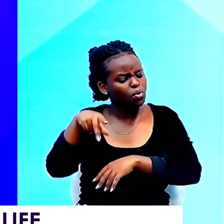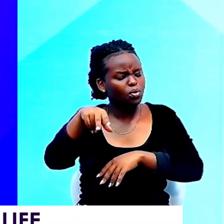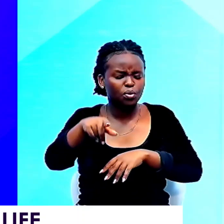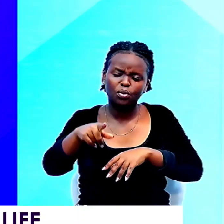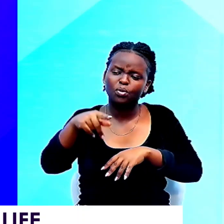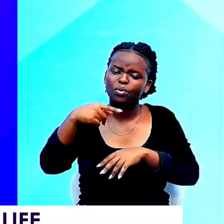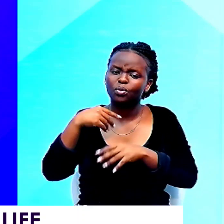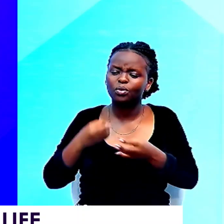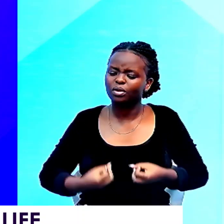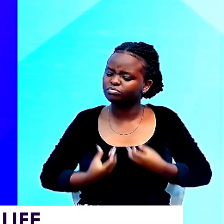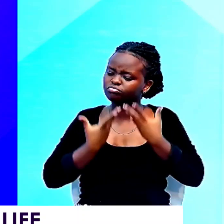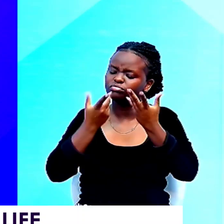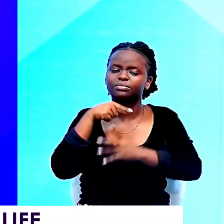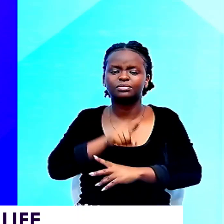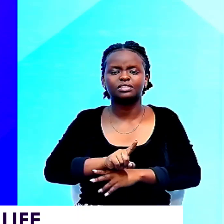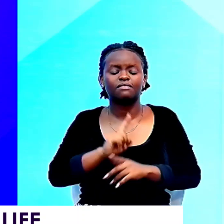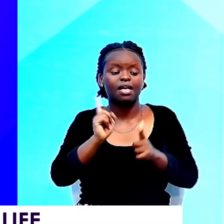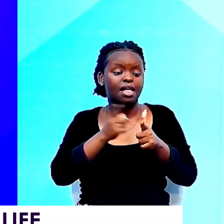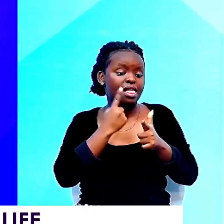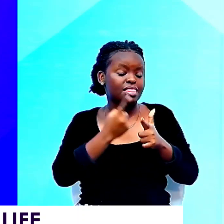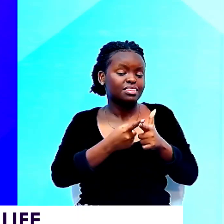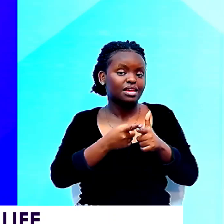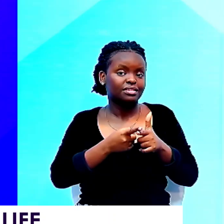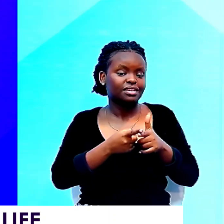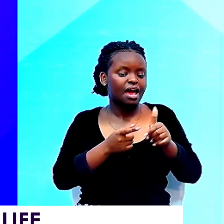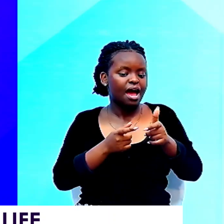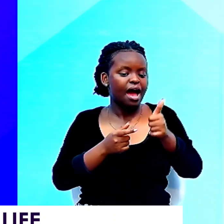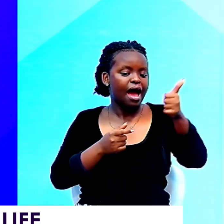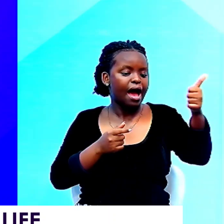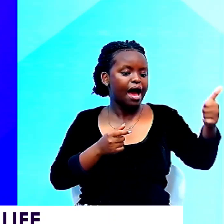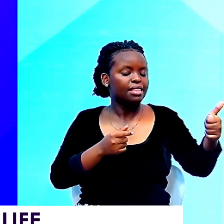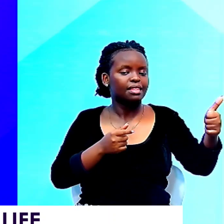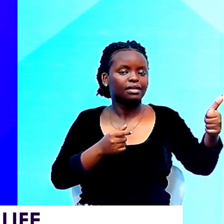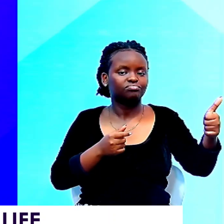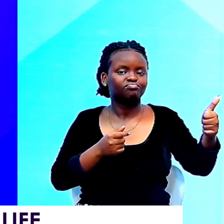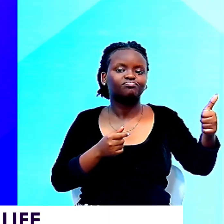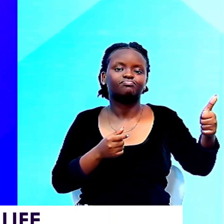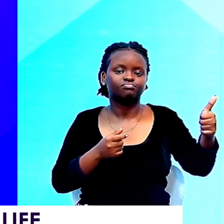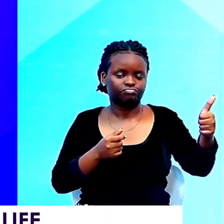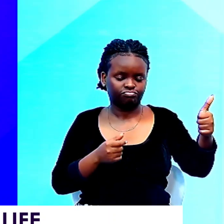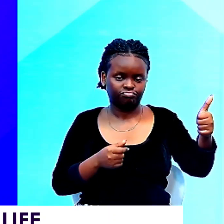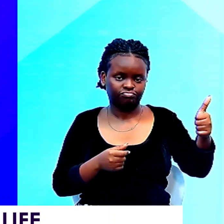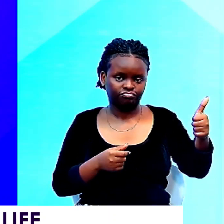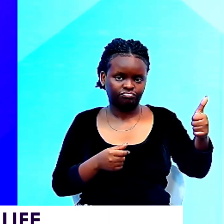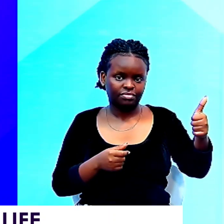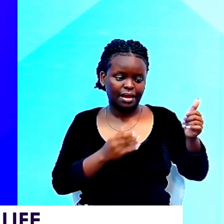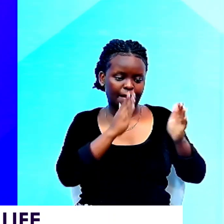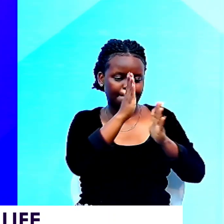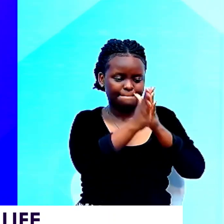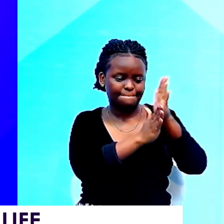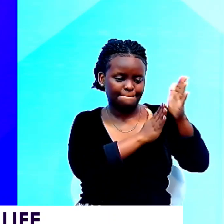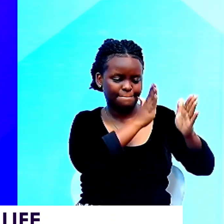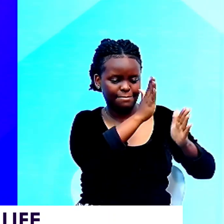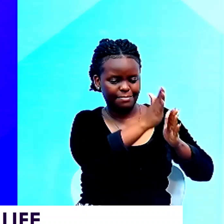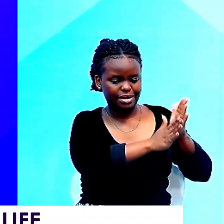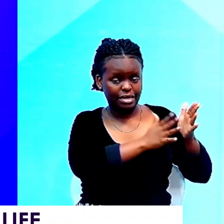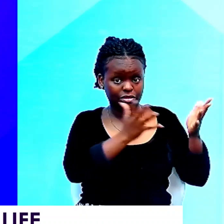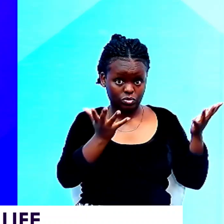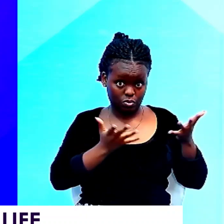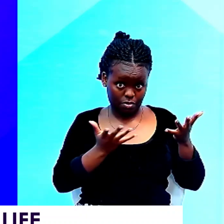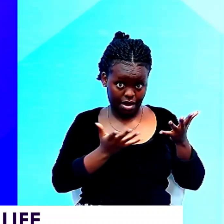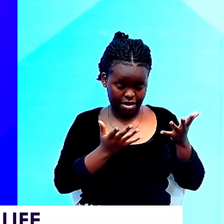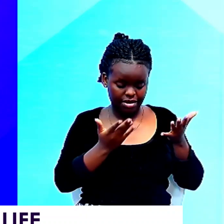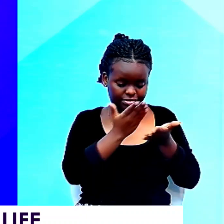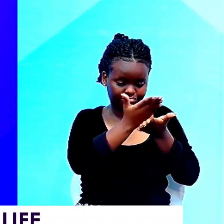views. And then there are other parallel plans where